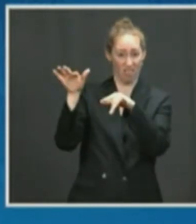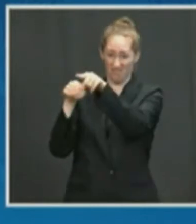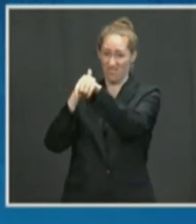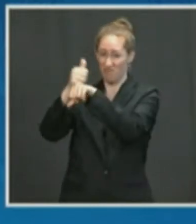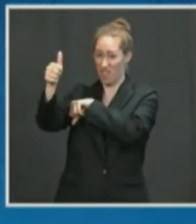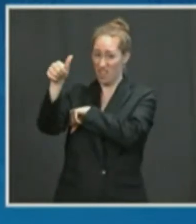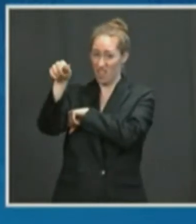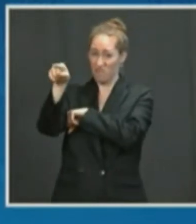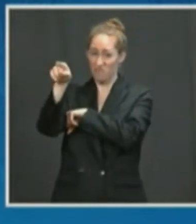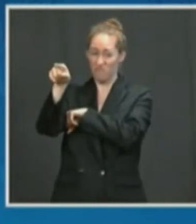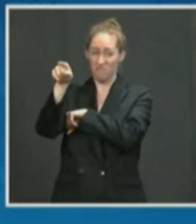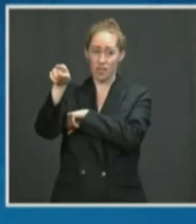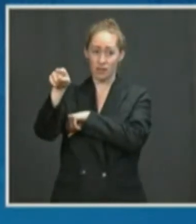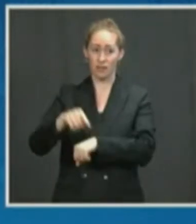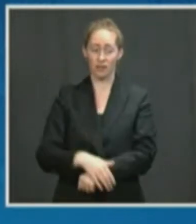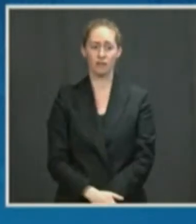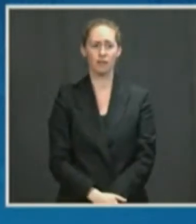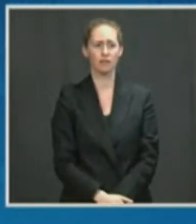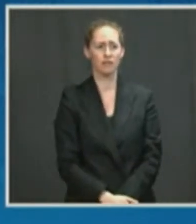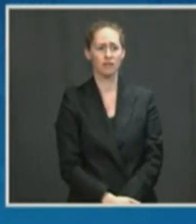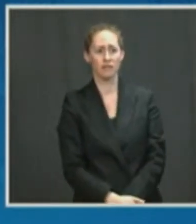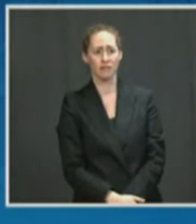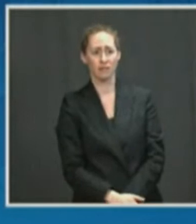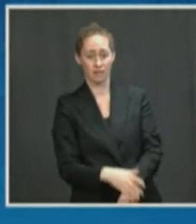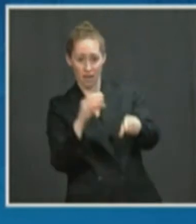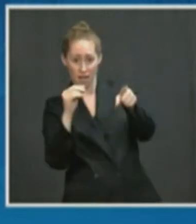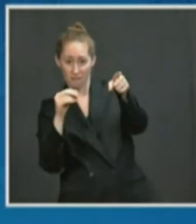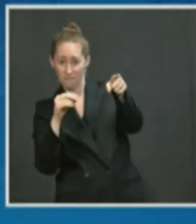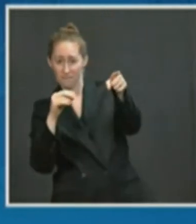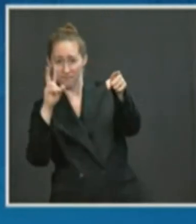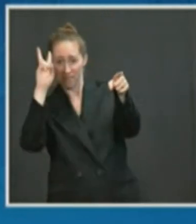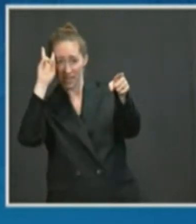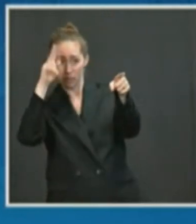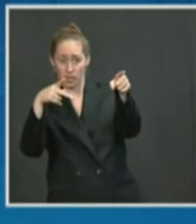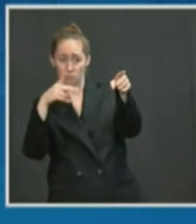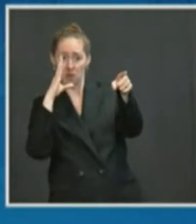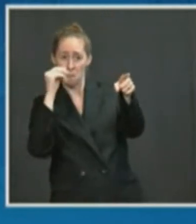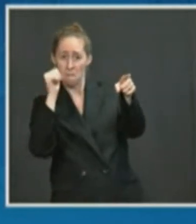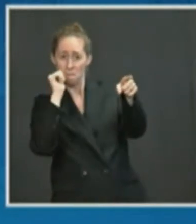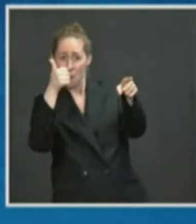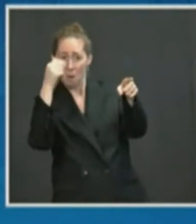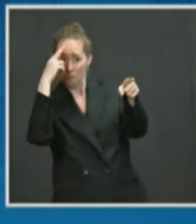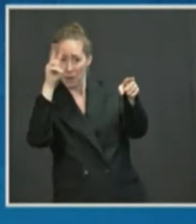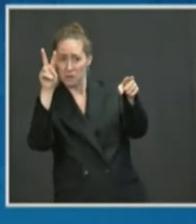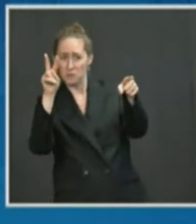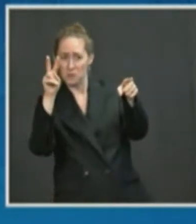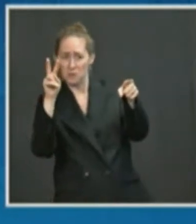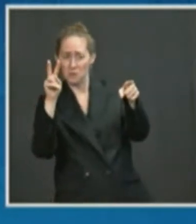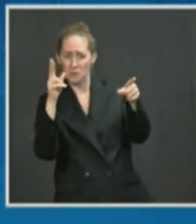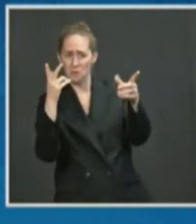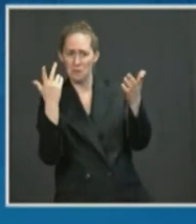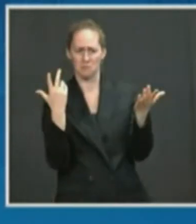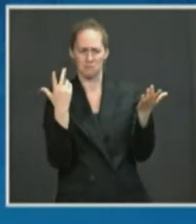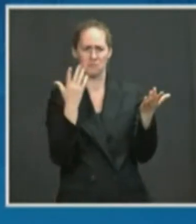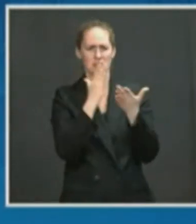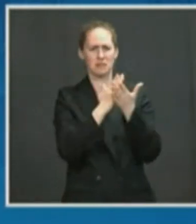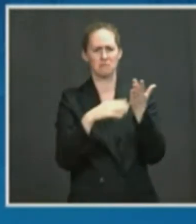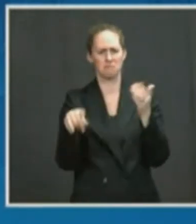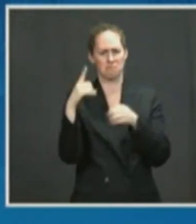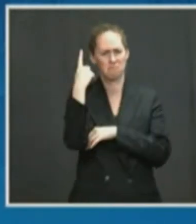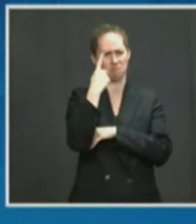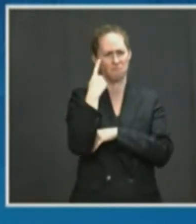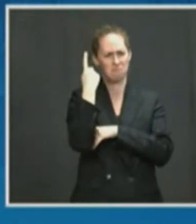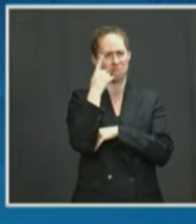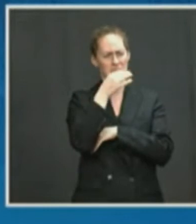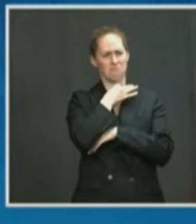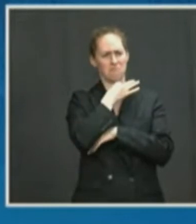Vice President, there have been questions about why you and President Biden have yet to visit the border, the U.S. southern border. And I'm